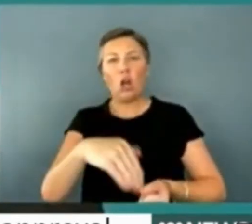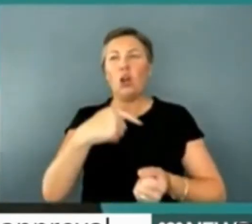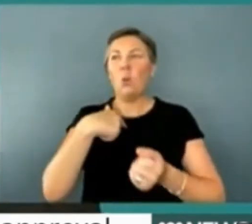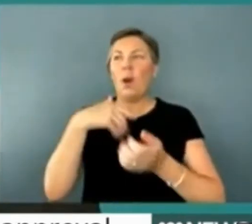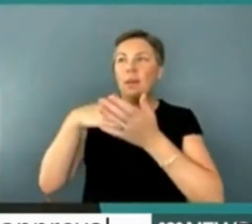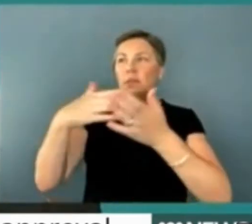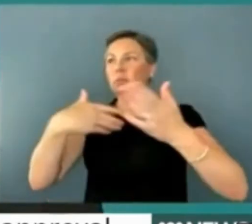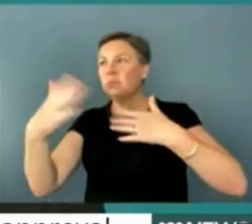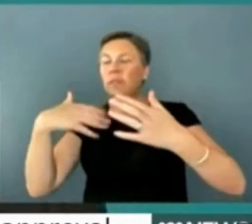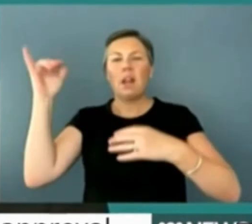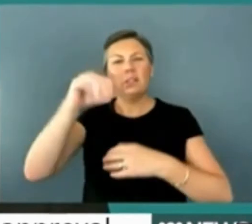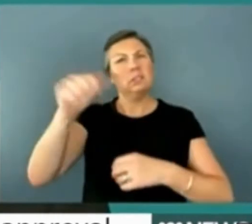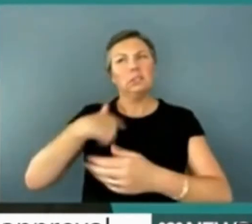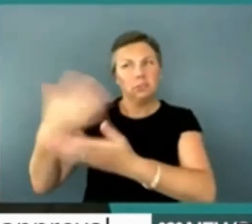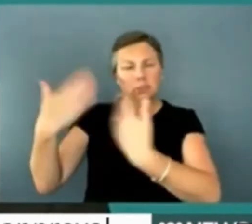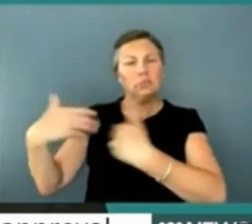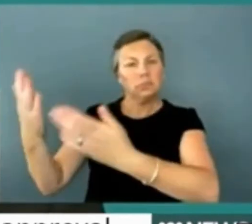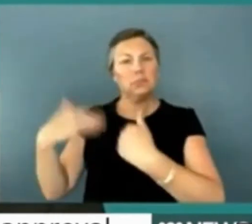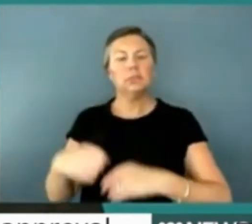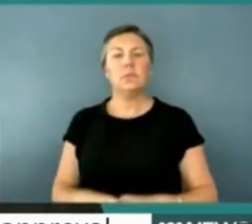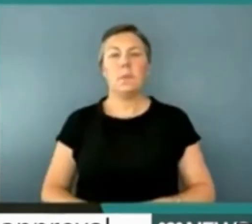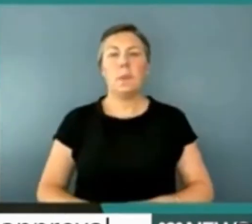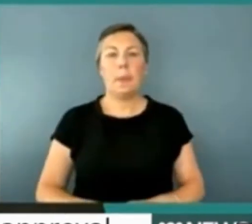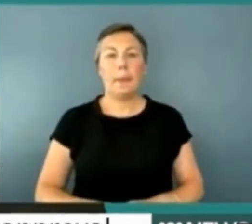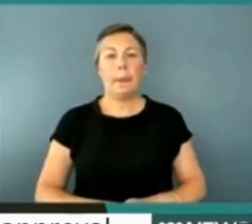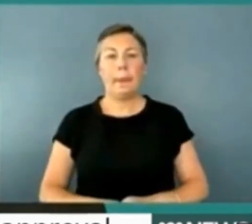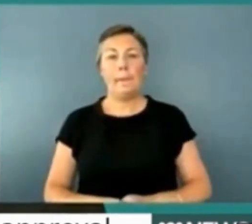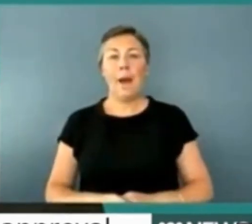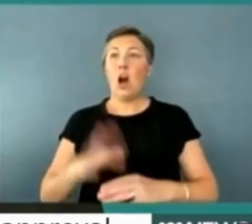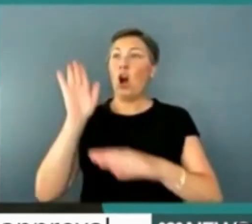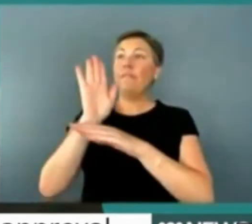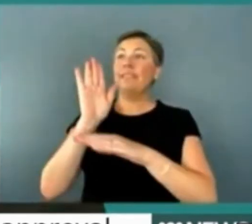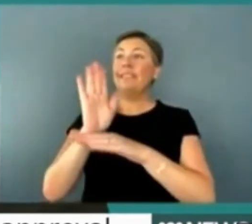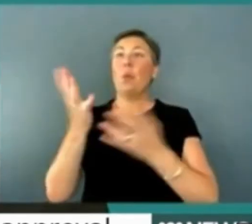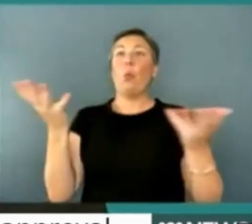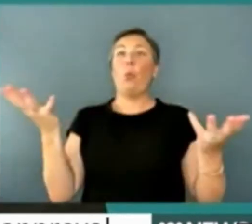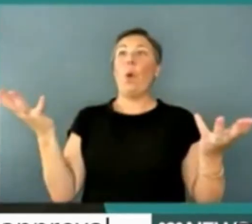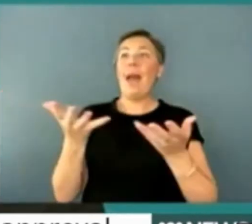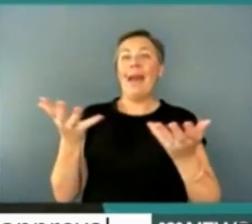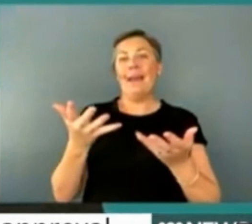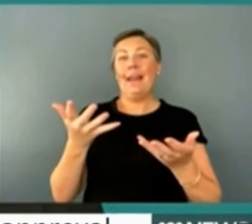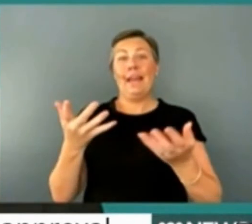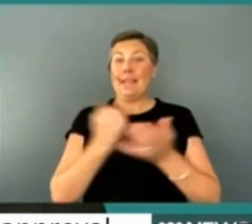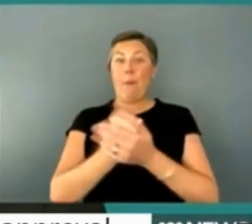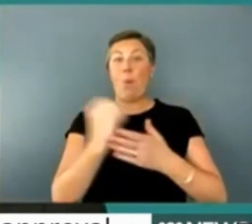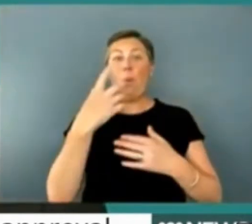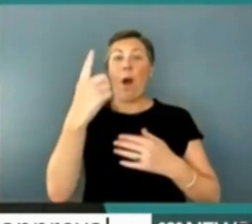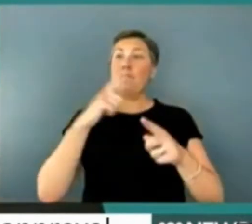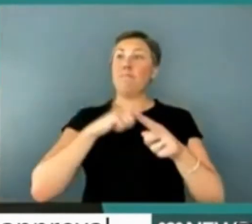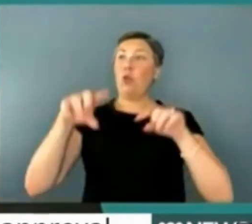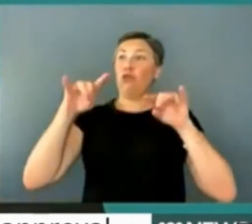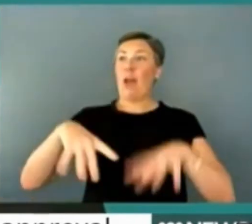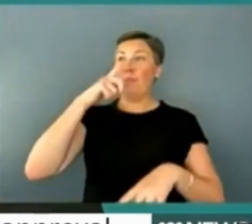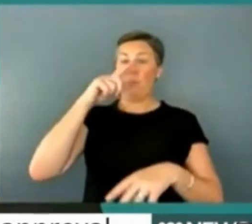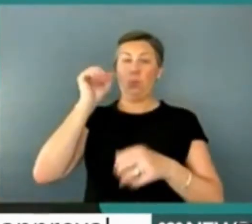forth. In terms of where those Australians are right now who want to come back, UK is right up there as one of the